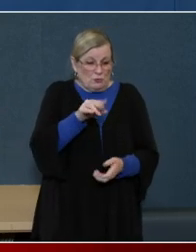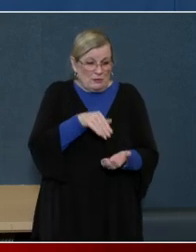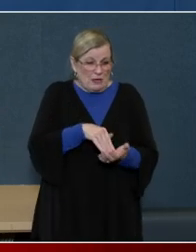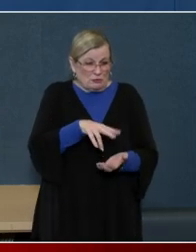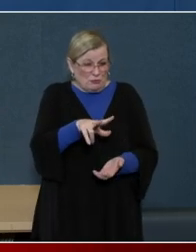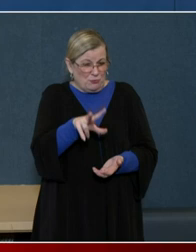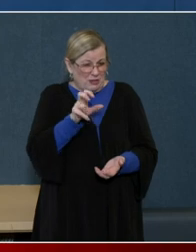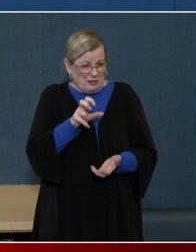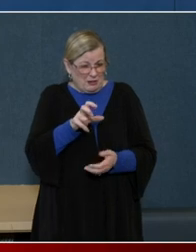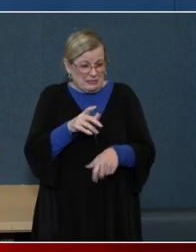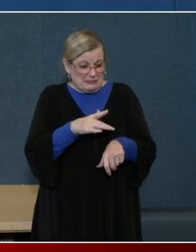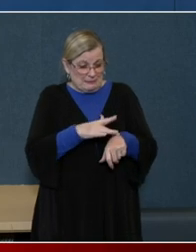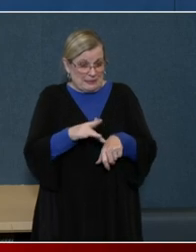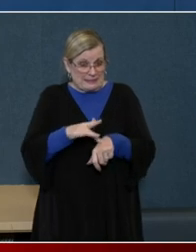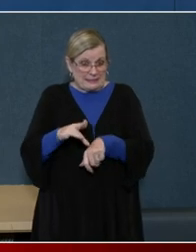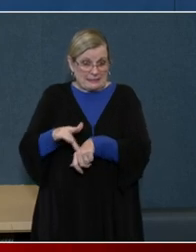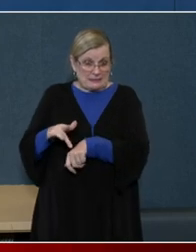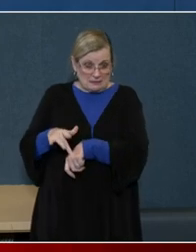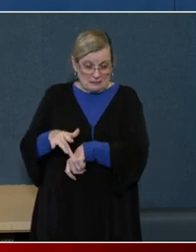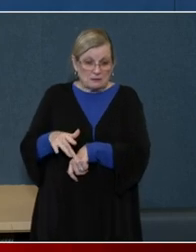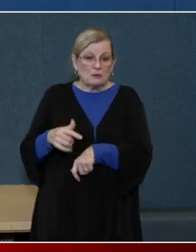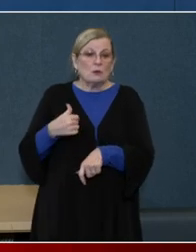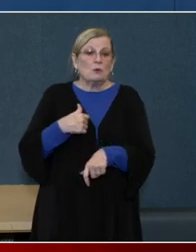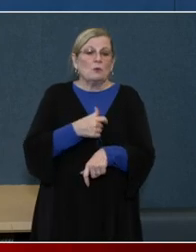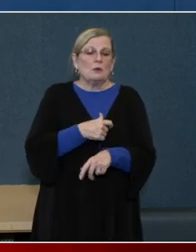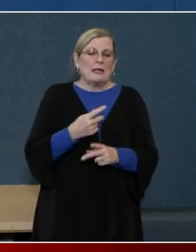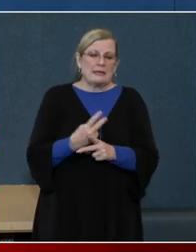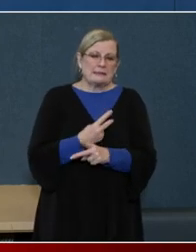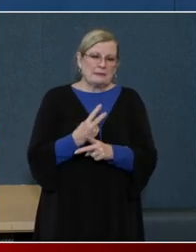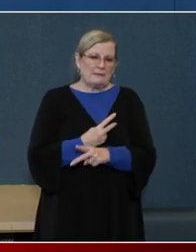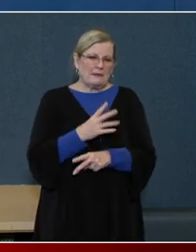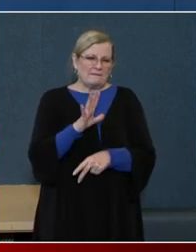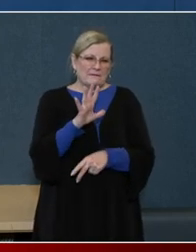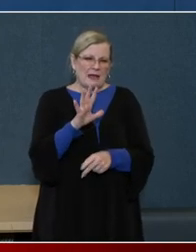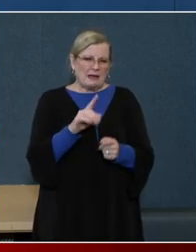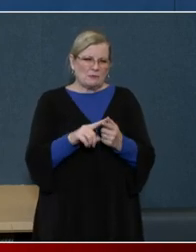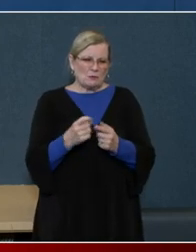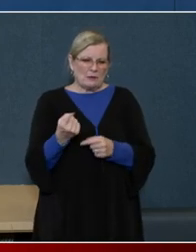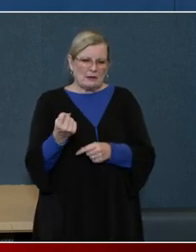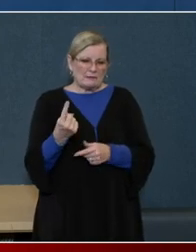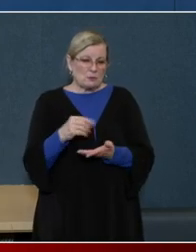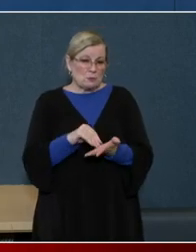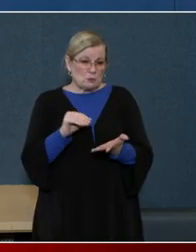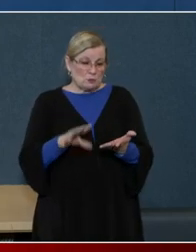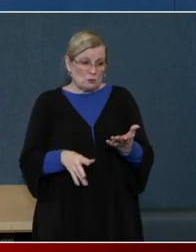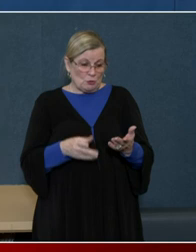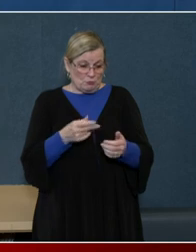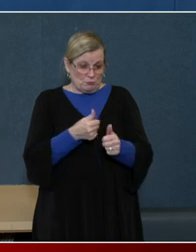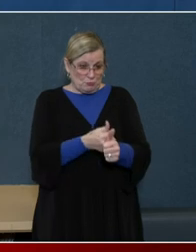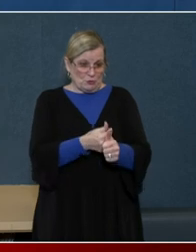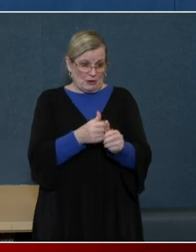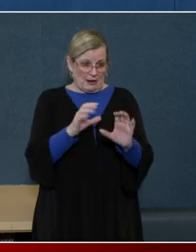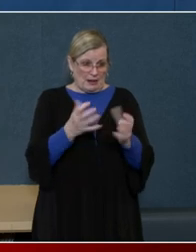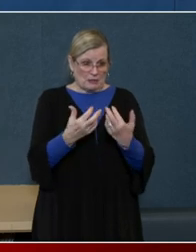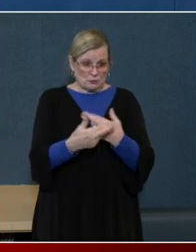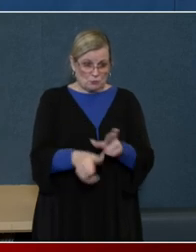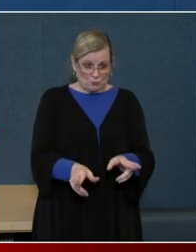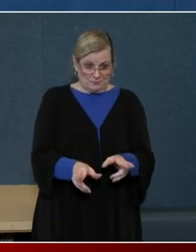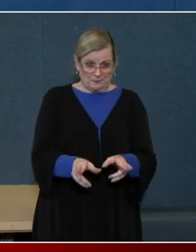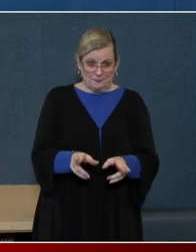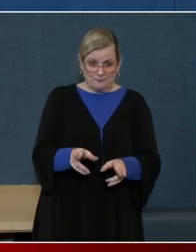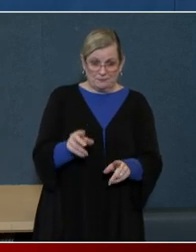are also estimating 5 to 11 students per classroom. That number is lower for